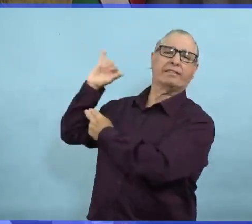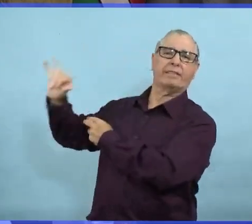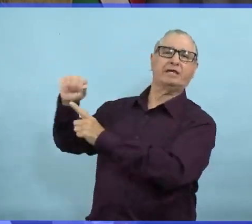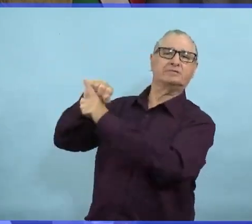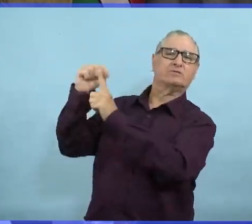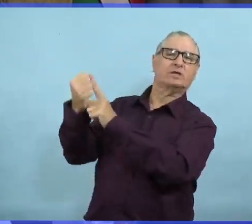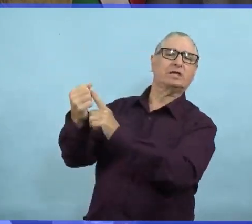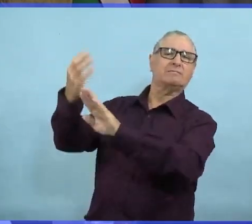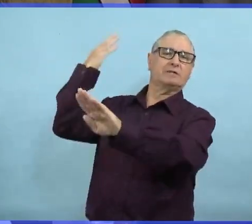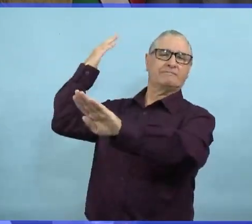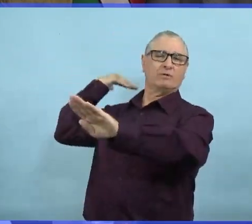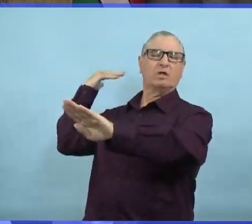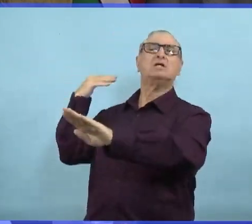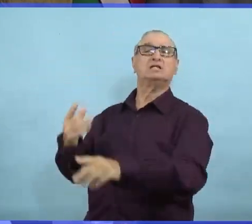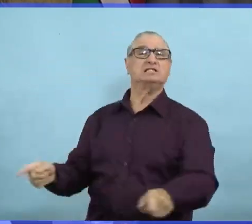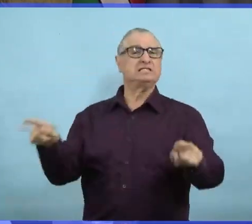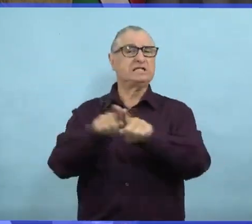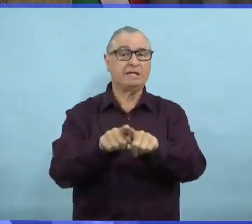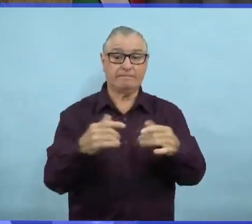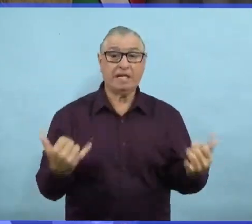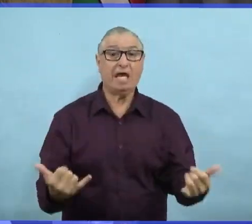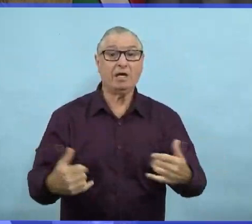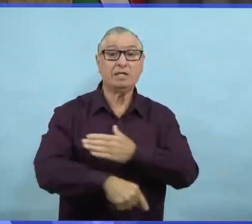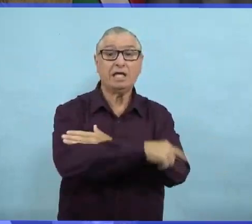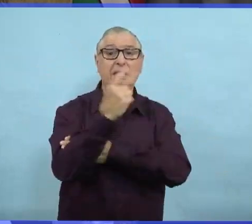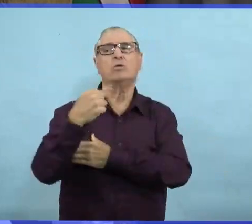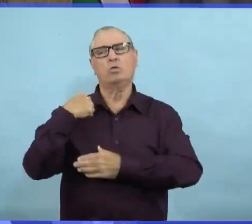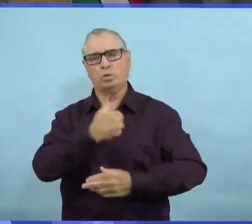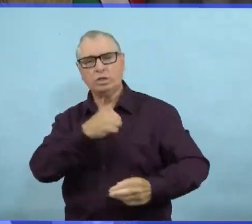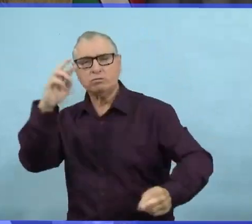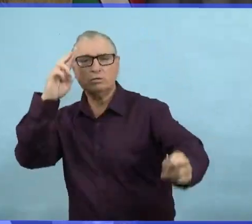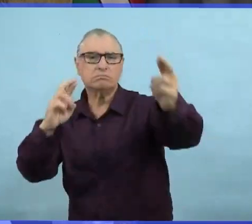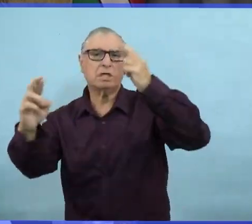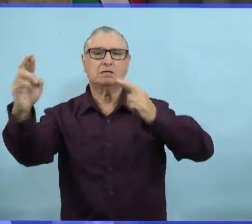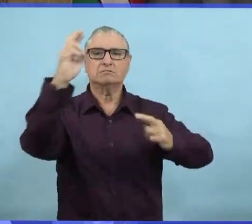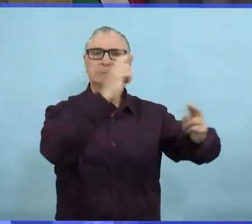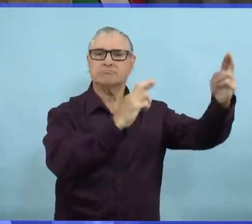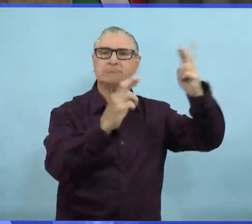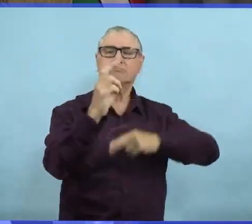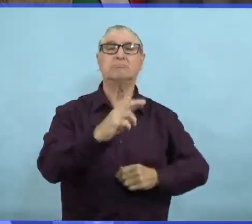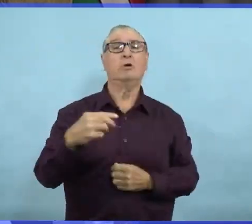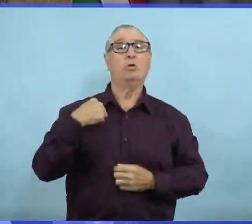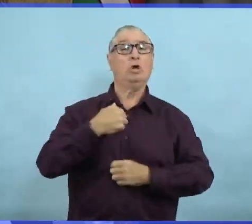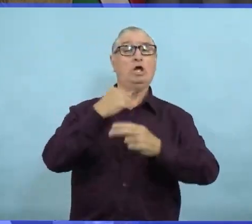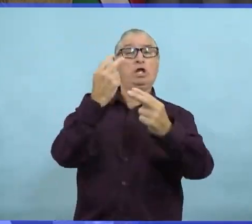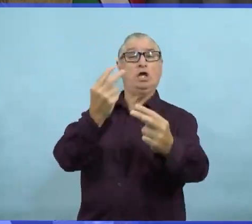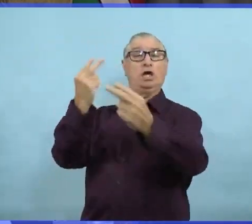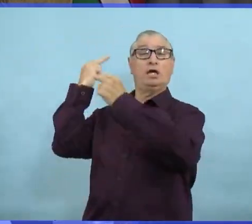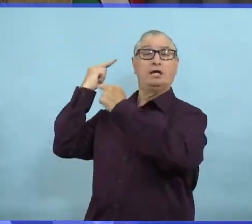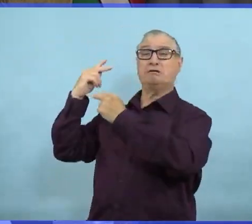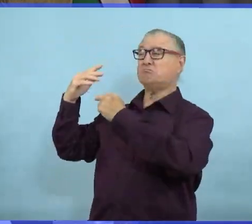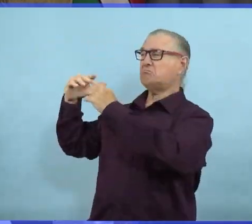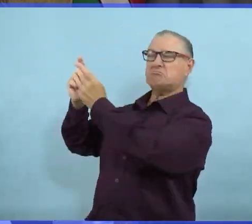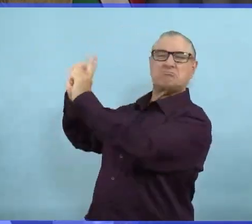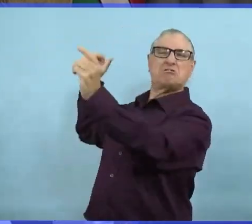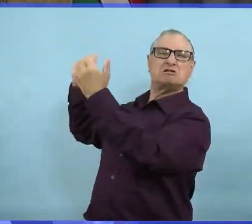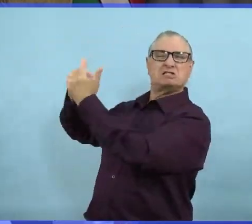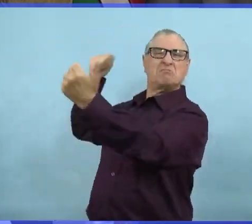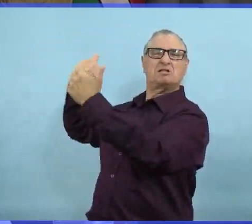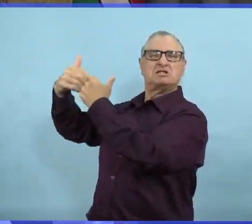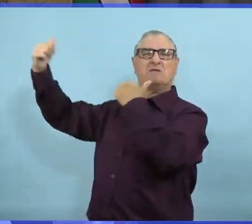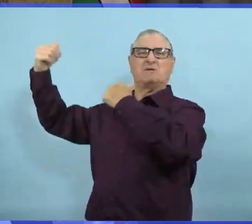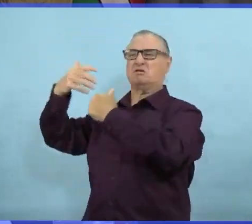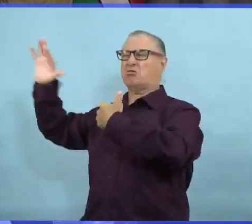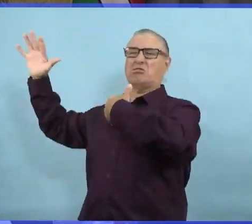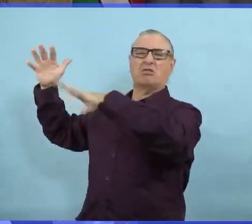Not to find fault, not to tear down, not to highlight every failure, but rather to realize